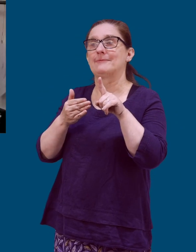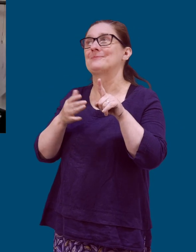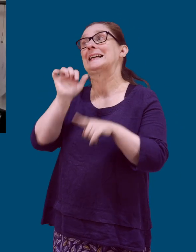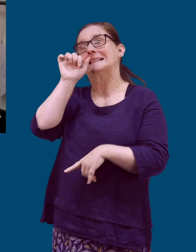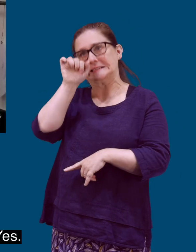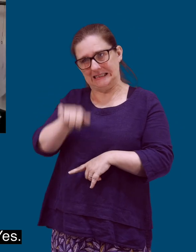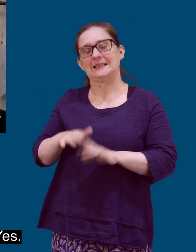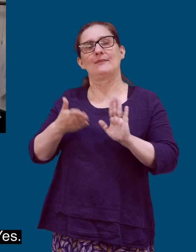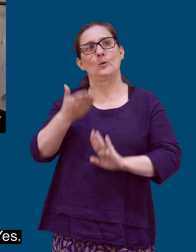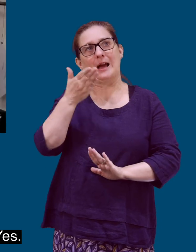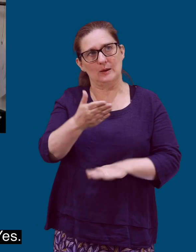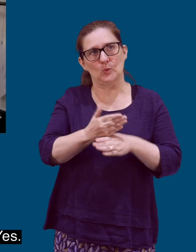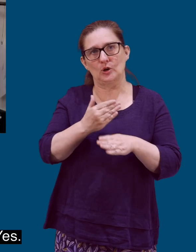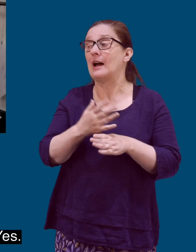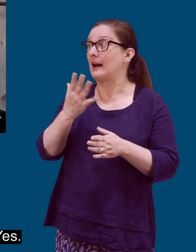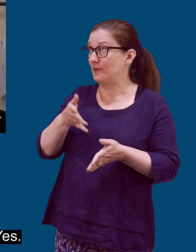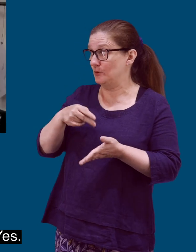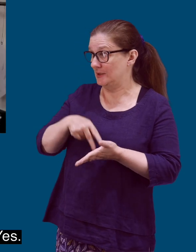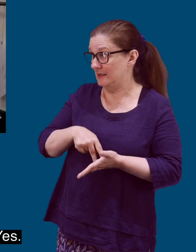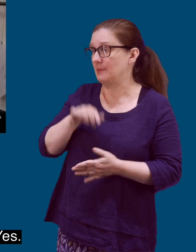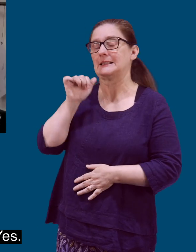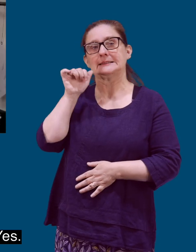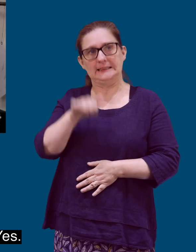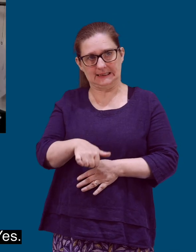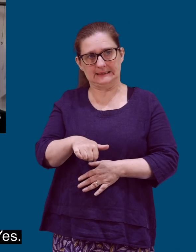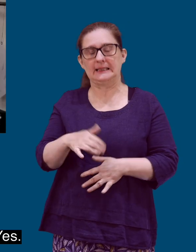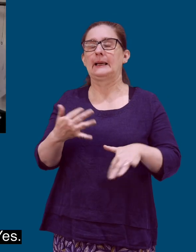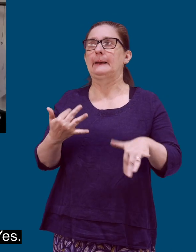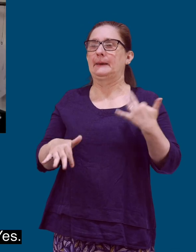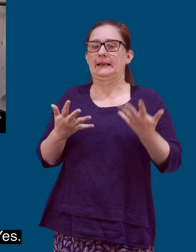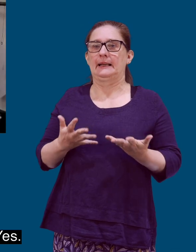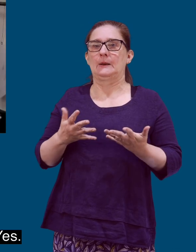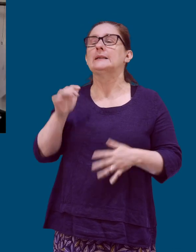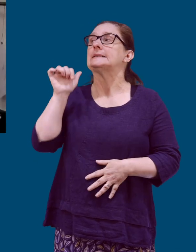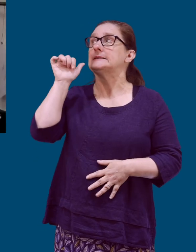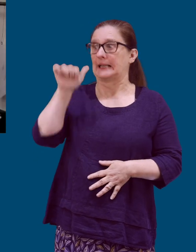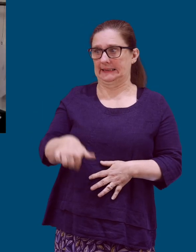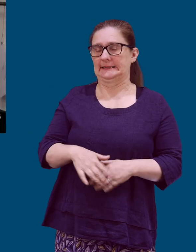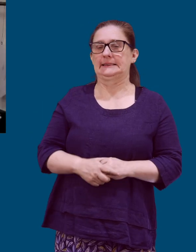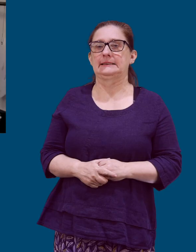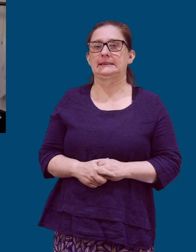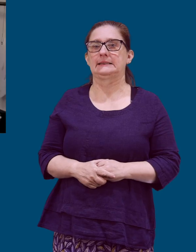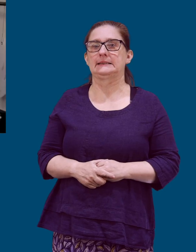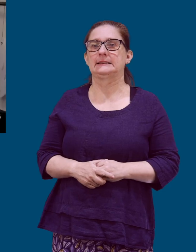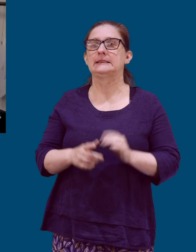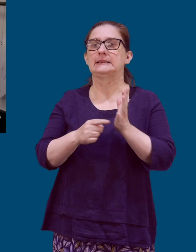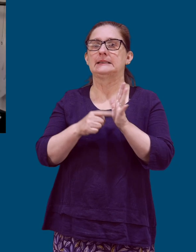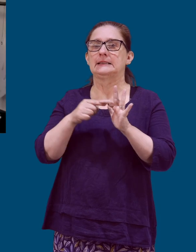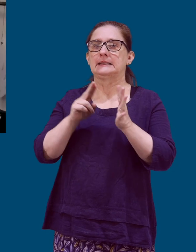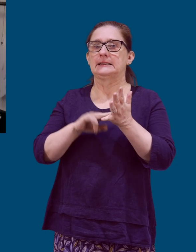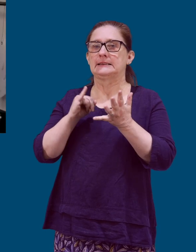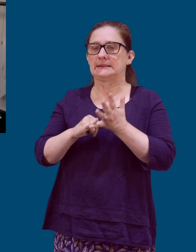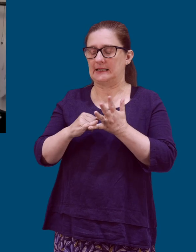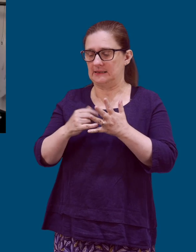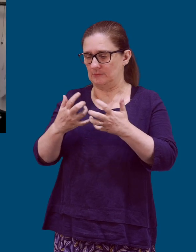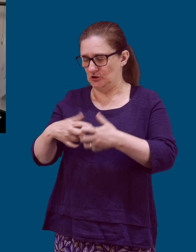Yes. Do I have to stand up? Yes. Pain now? Yes. TENS machine, spare